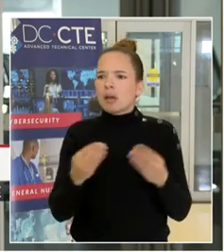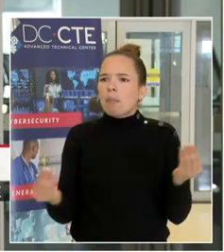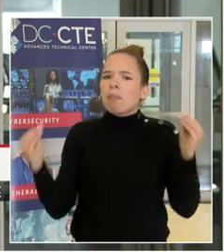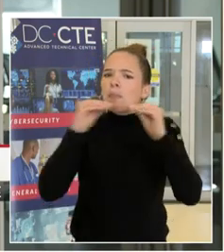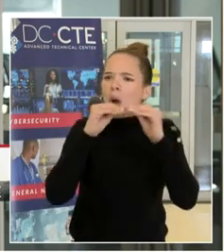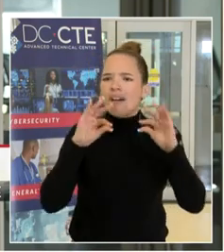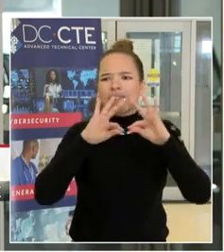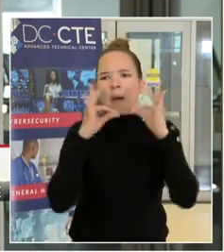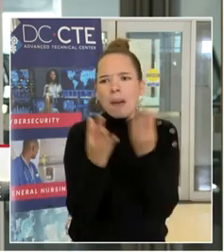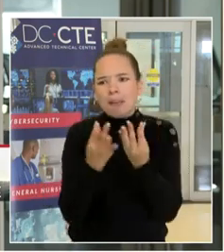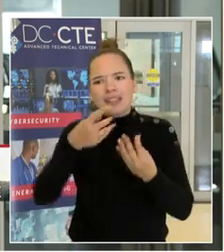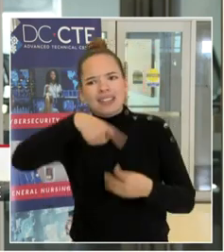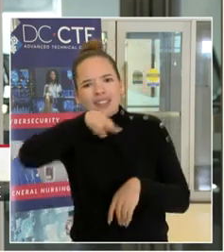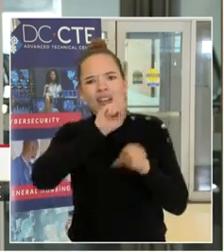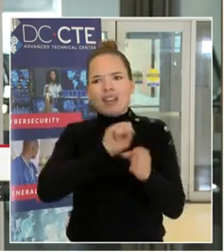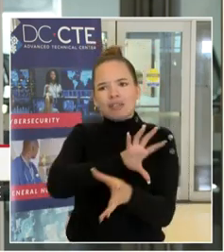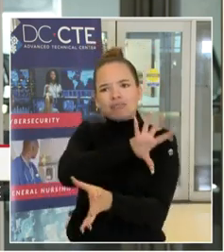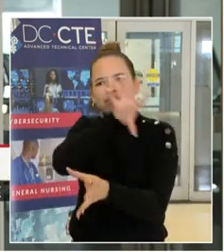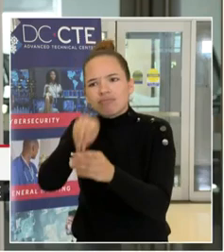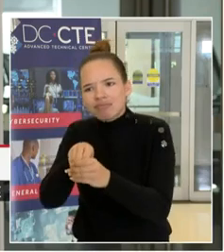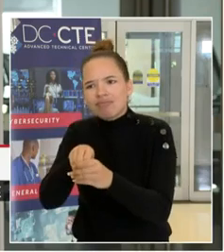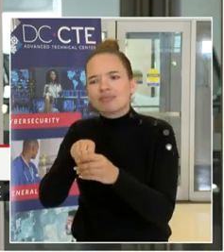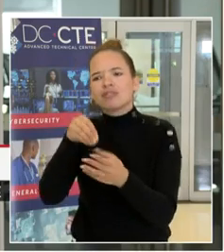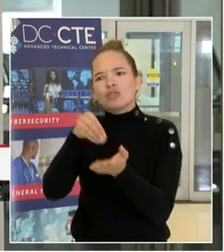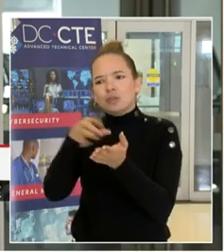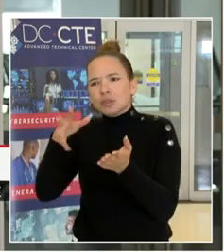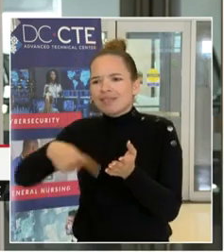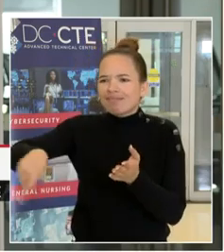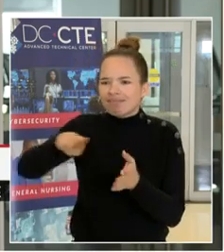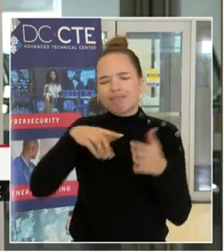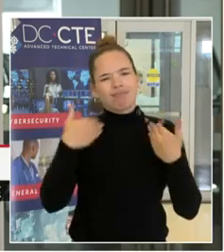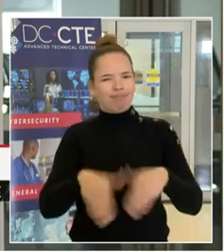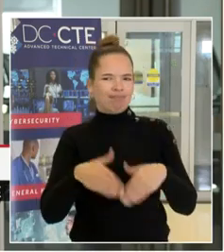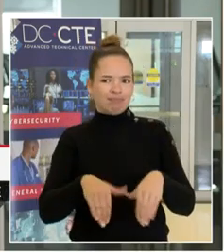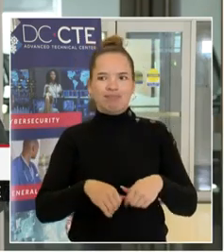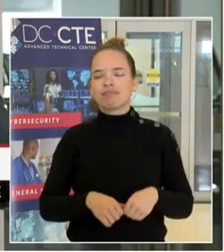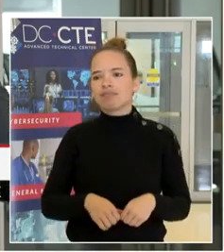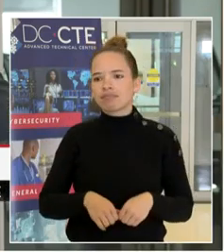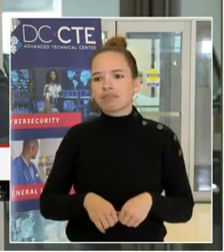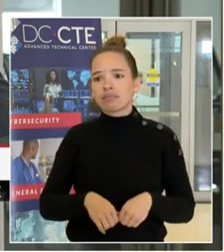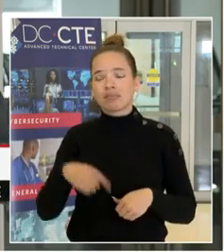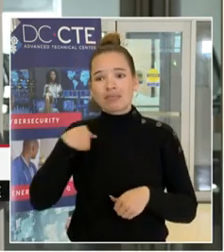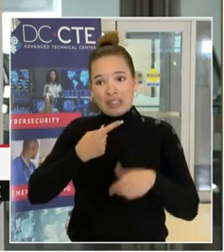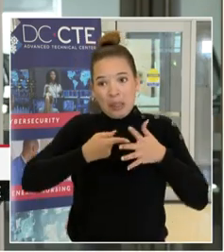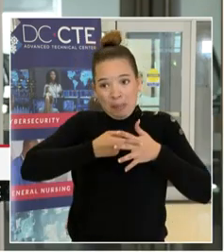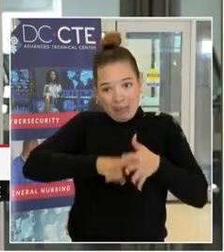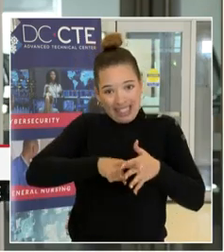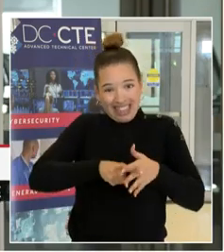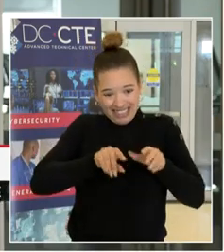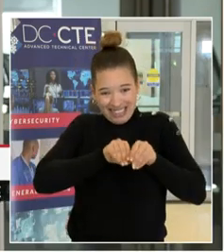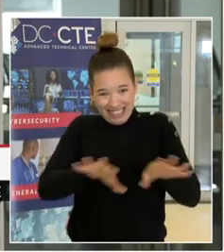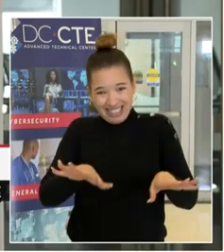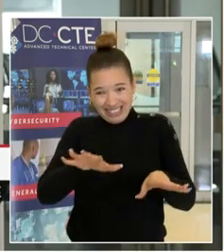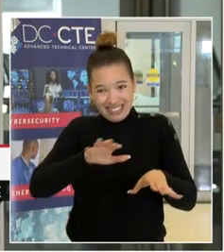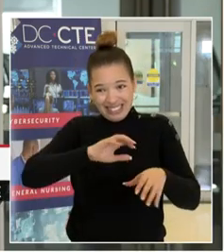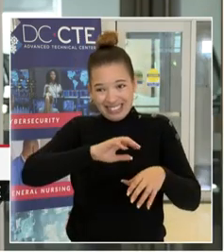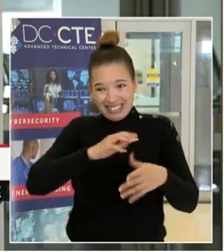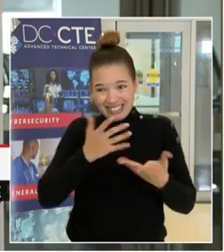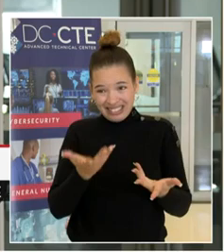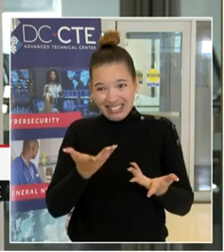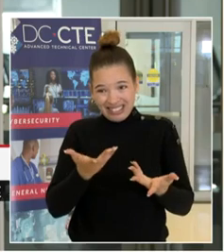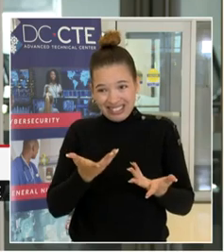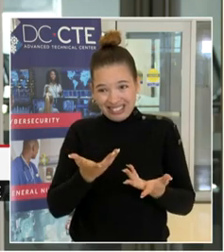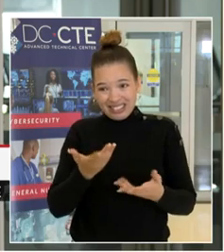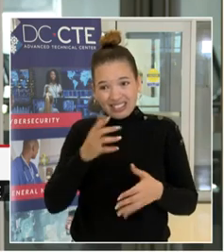system. So going into the pandemic, the number of students enrolled in public schools in Washington,